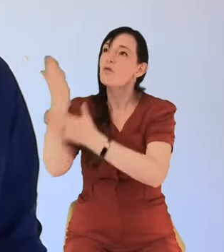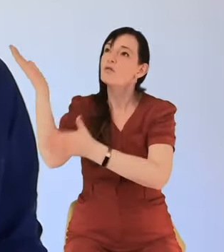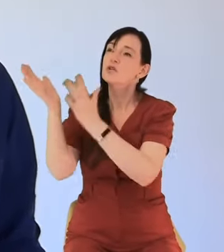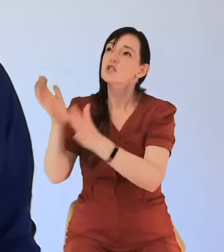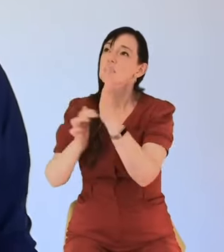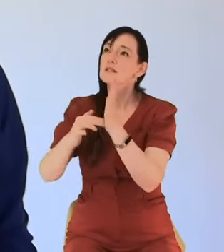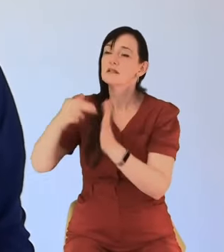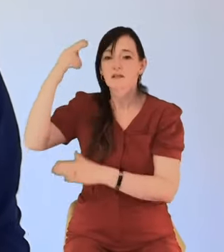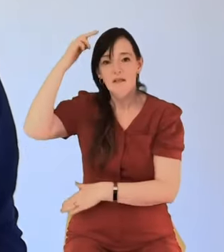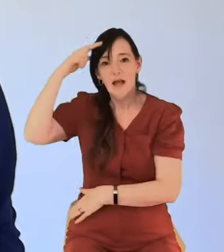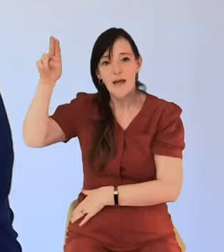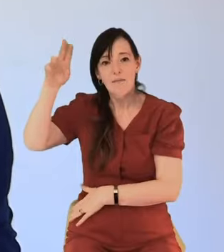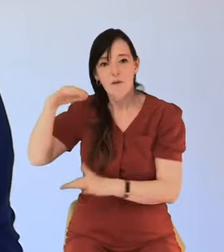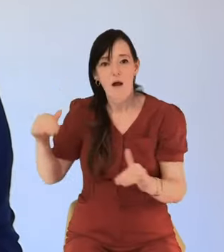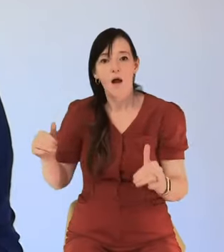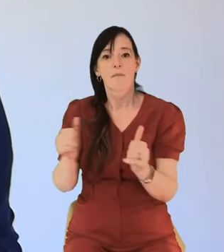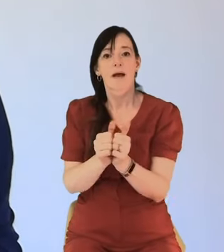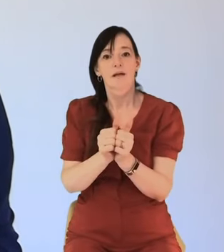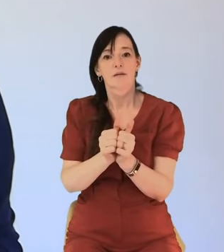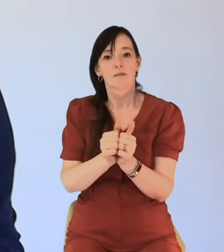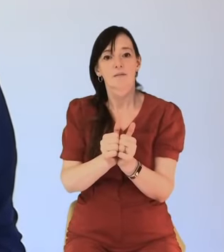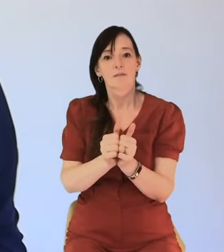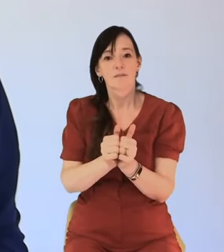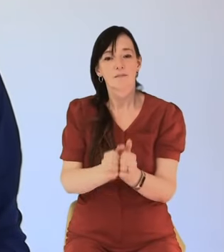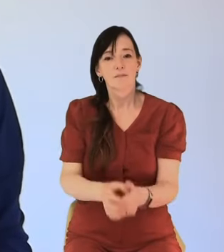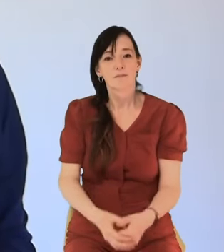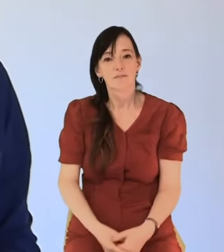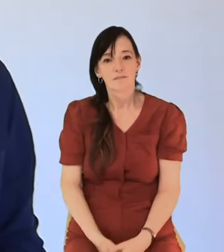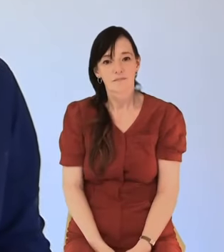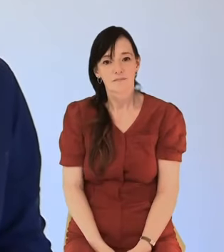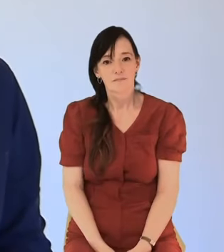Jesus' name. Amen.